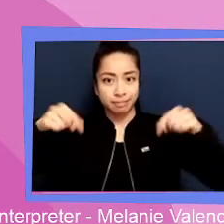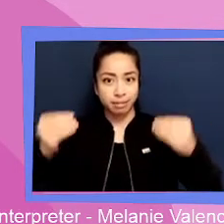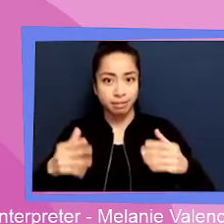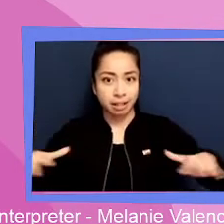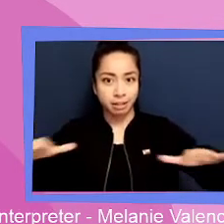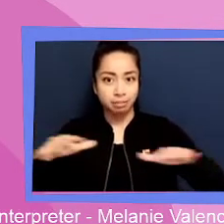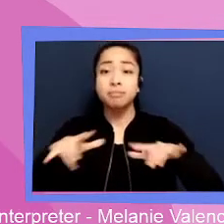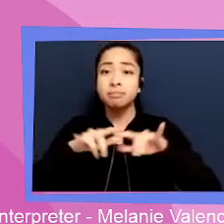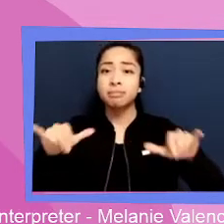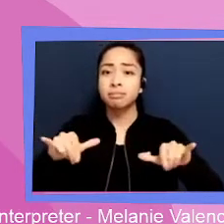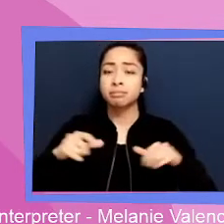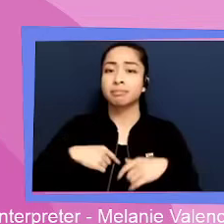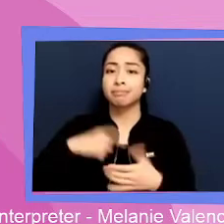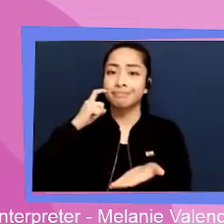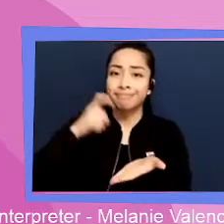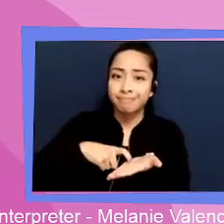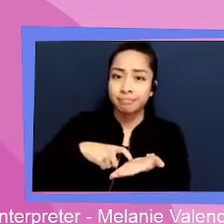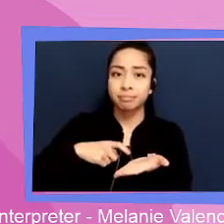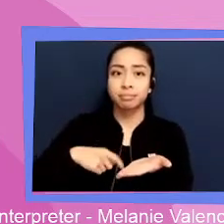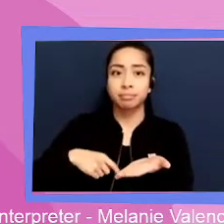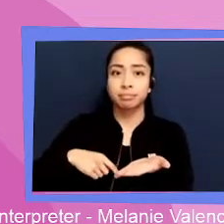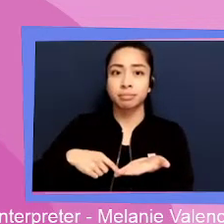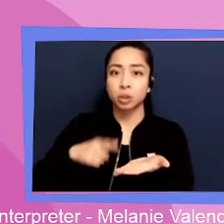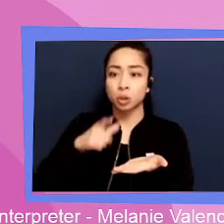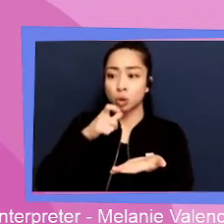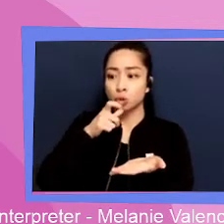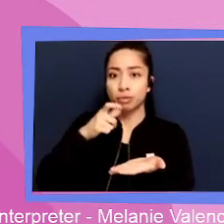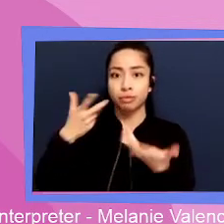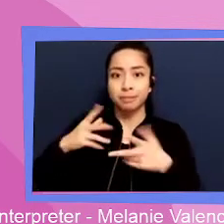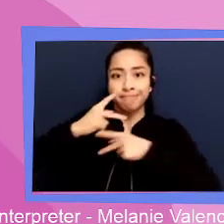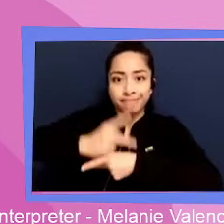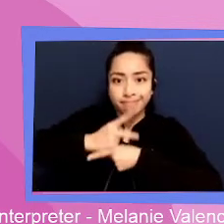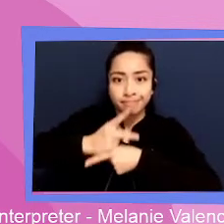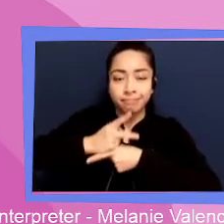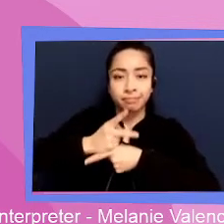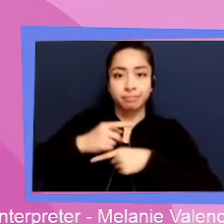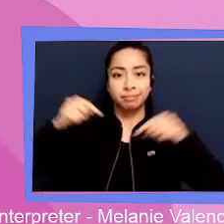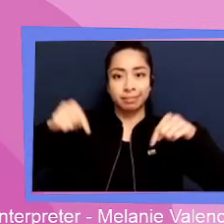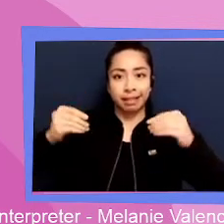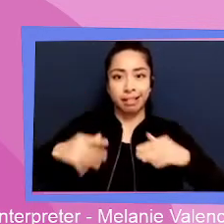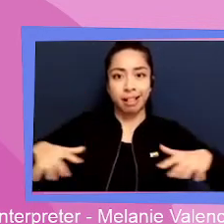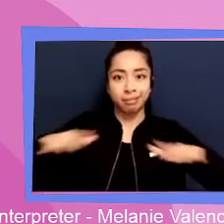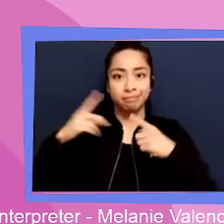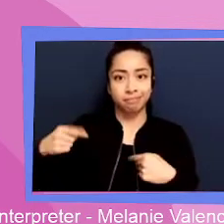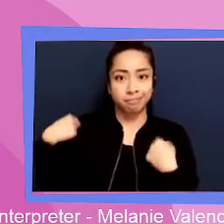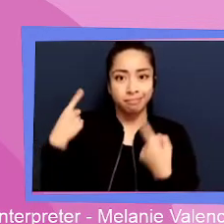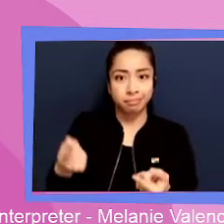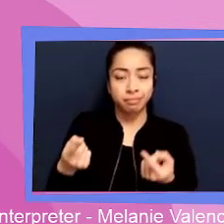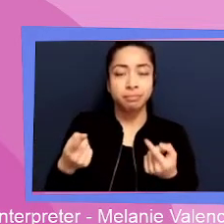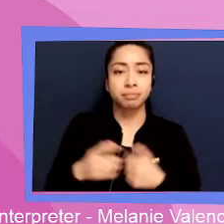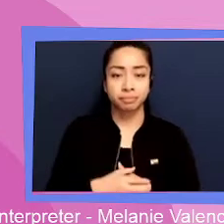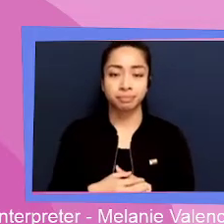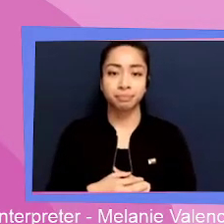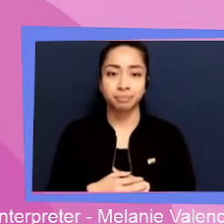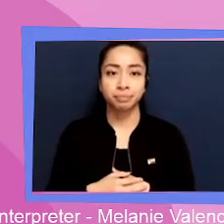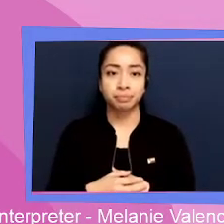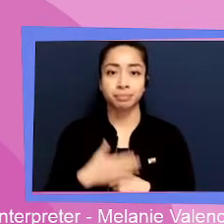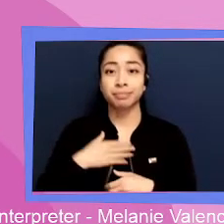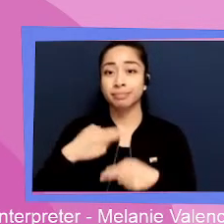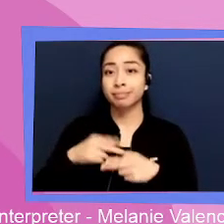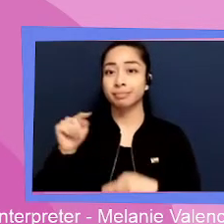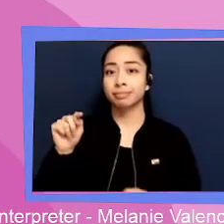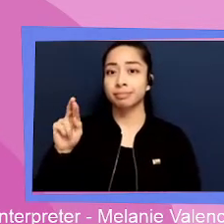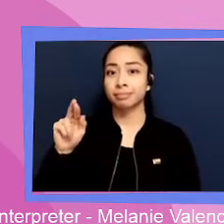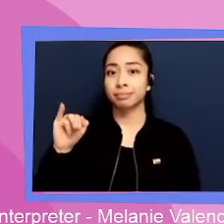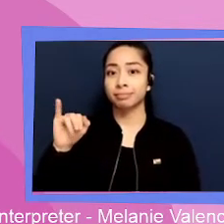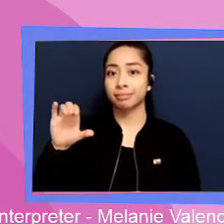the unjust treatment of the people whose lands we occupy, both in the past and today. My name is Trisha McGarra,